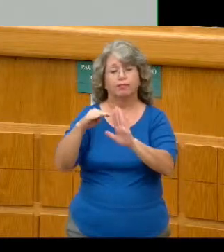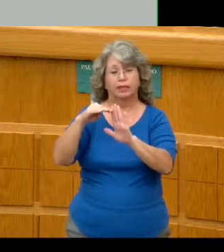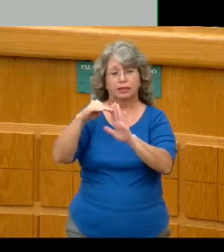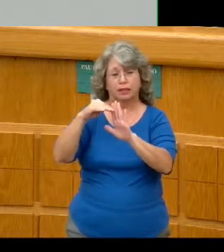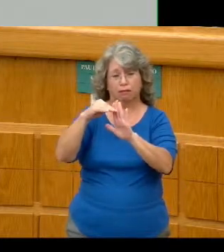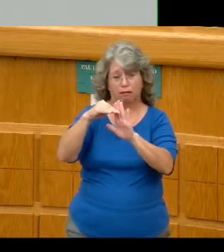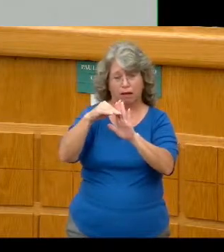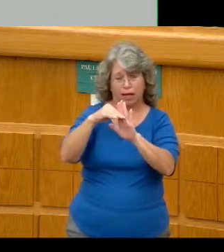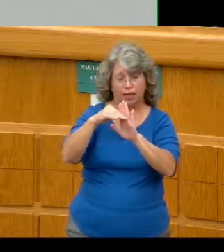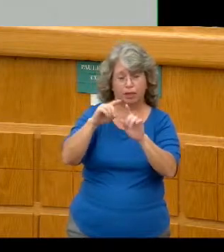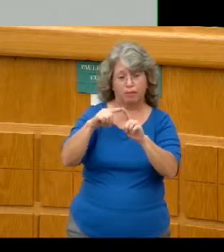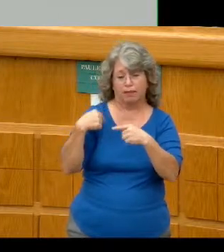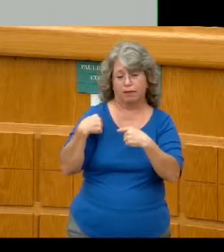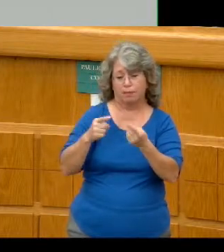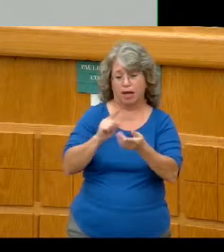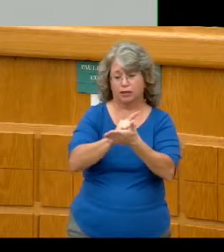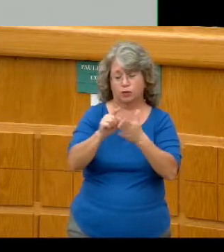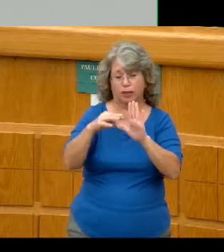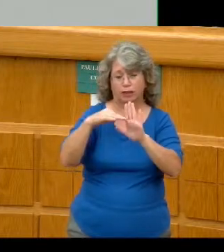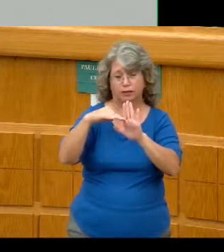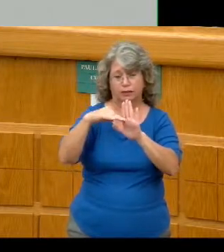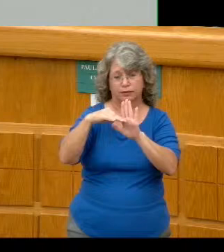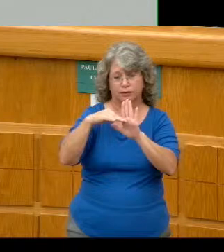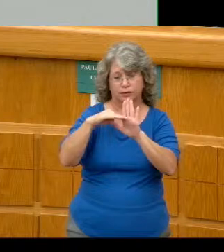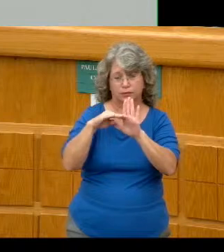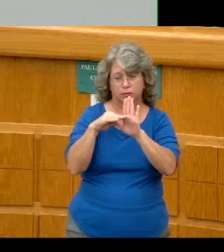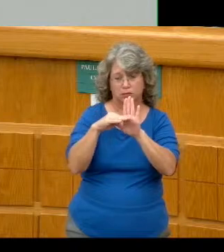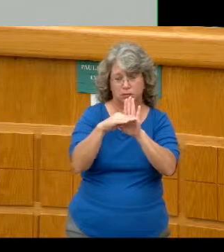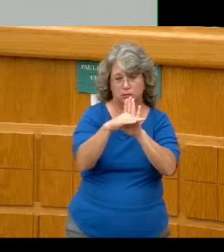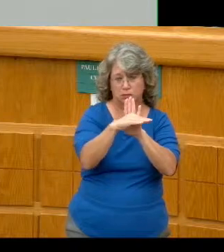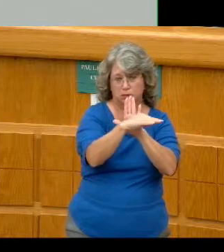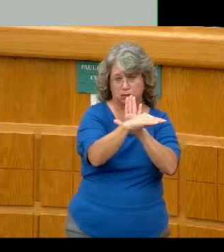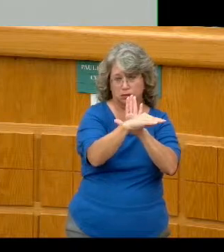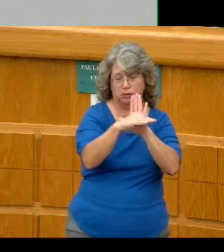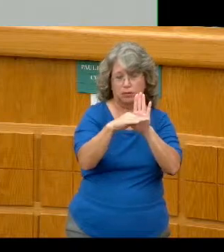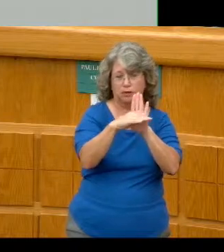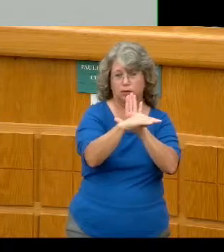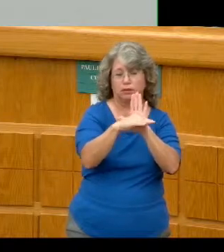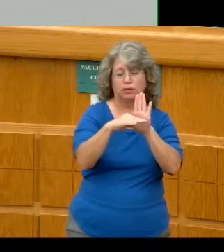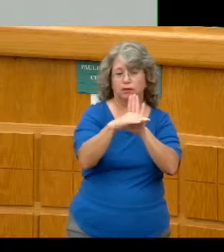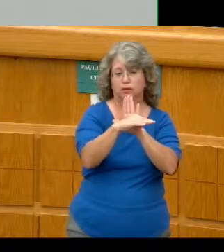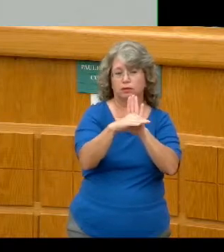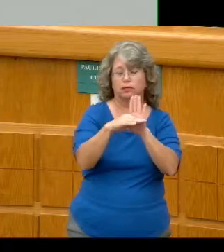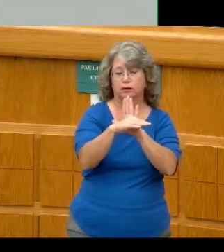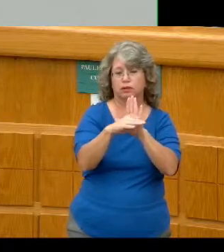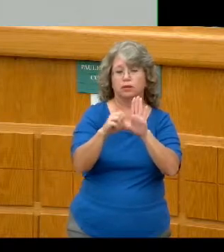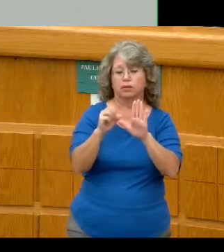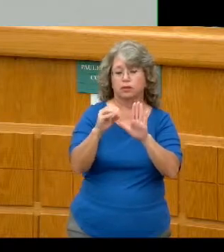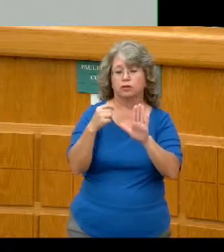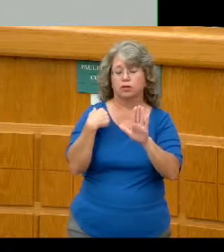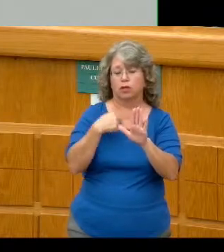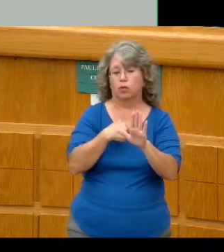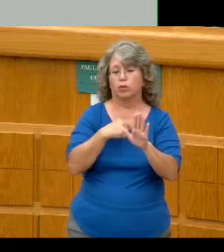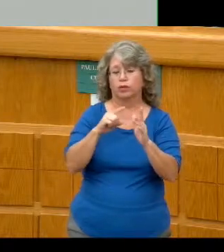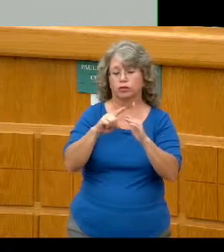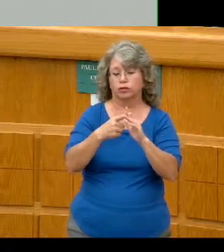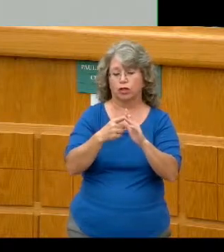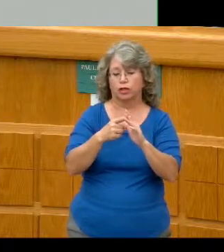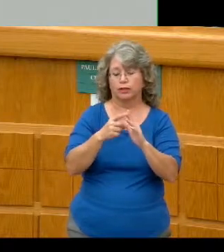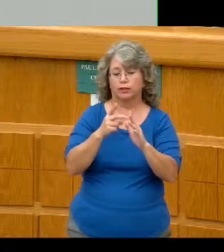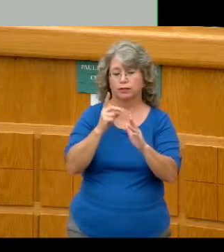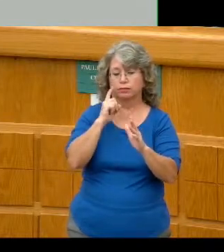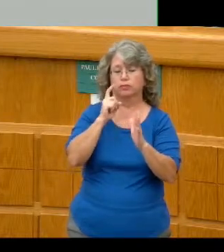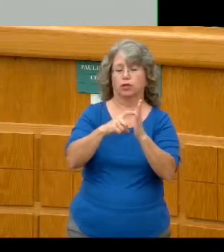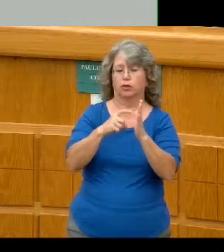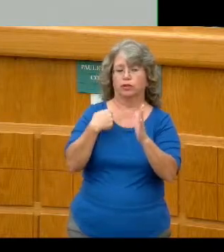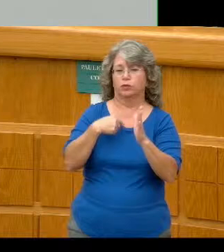level off over the past week, so that's something to look at. So we're starting to see a lot of signals that we're at the bottom of the trend,